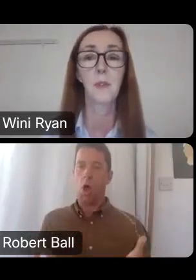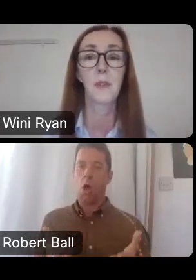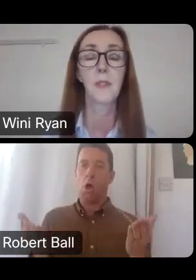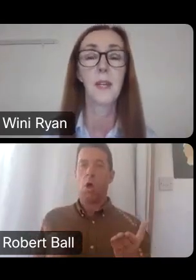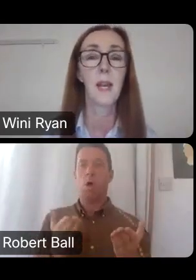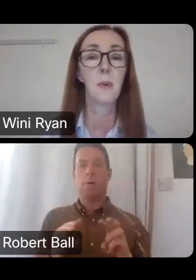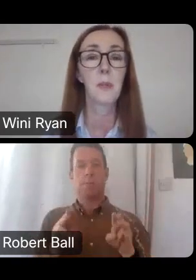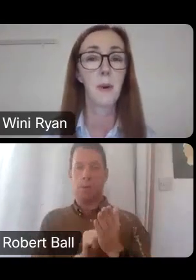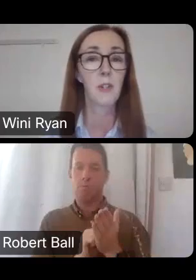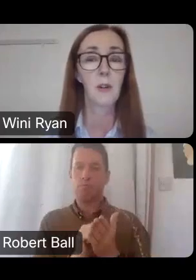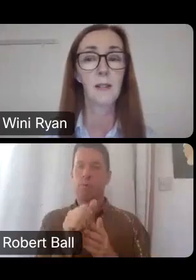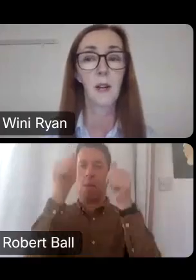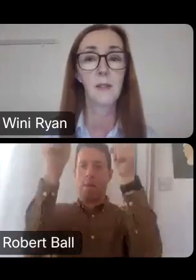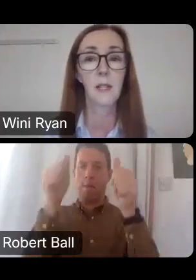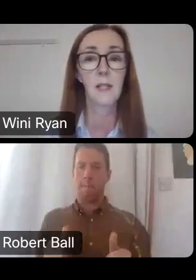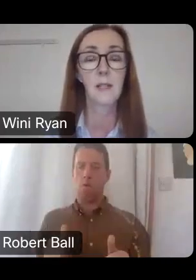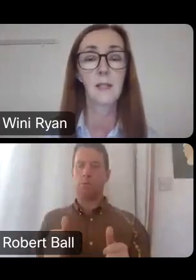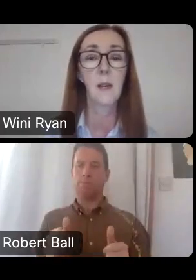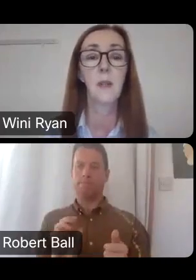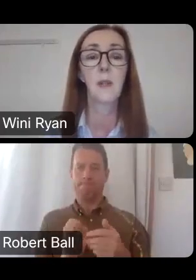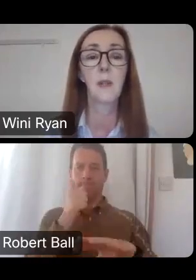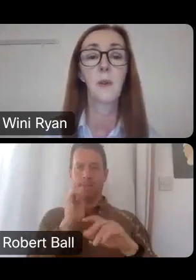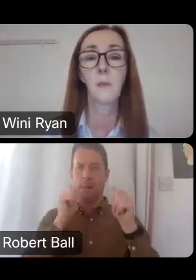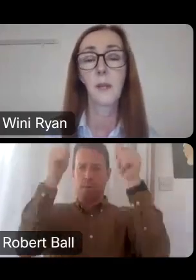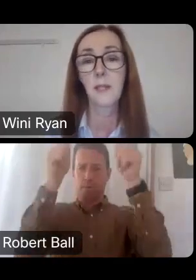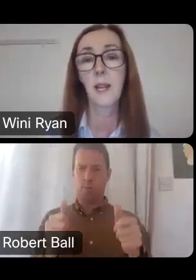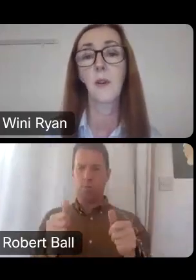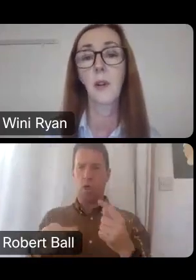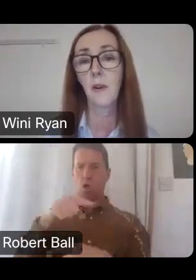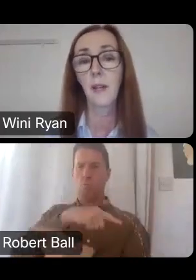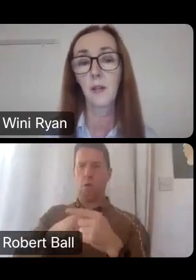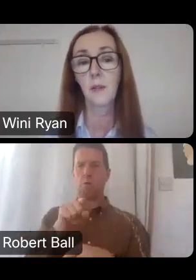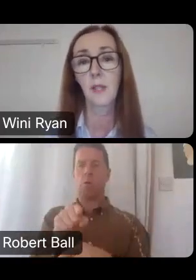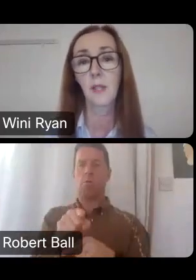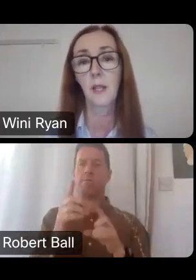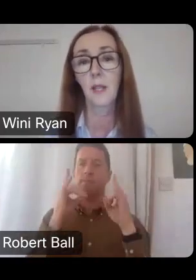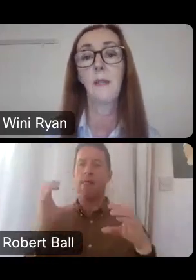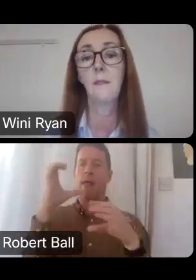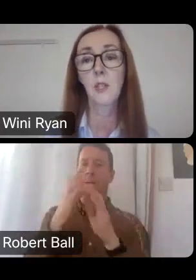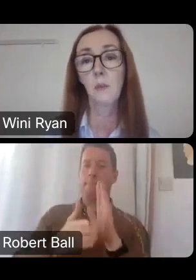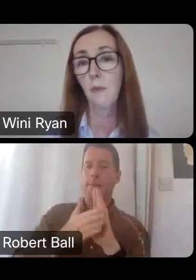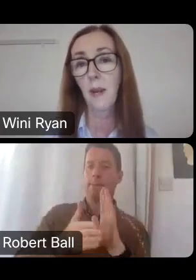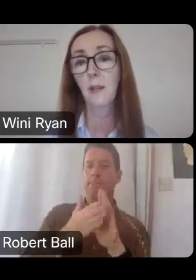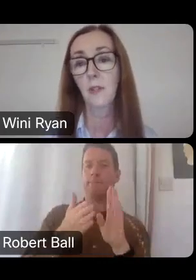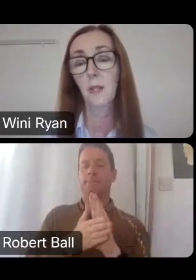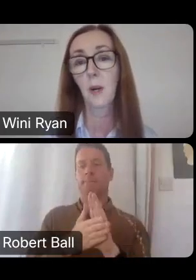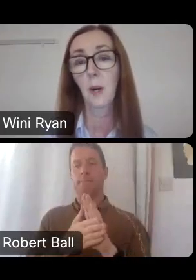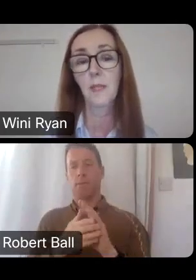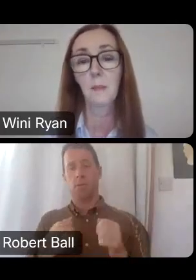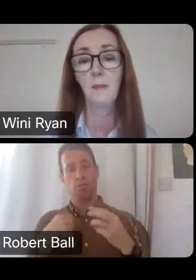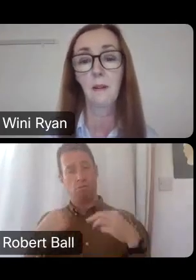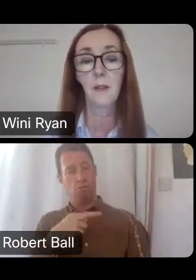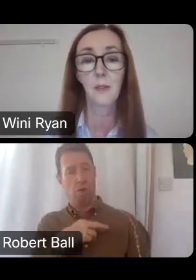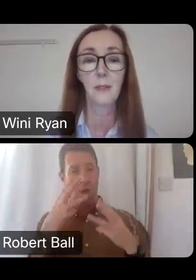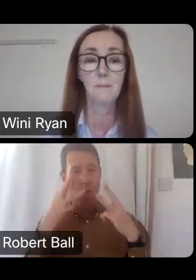the posters and put them around your healthcare facilities. We know that when staff are learning new skills, the visual reminders in the workplace